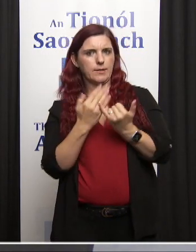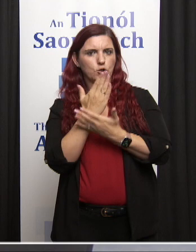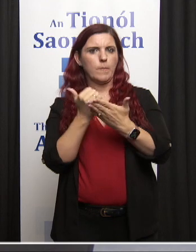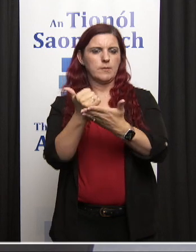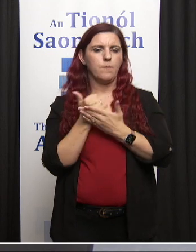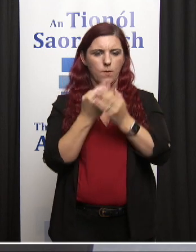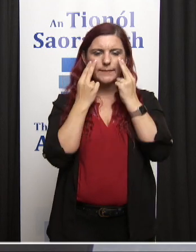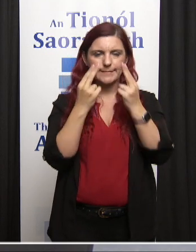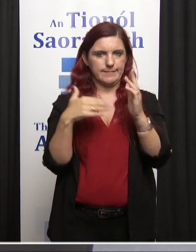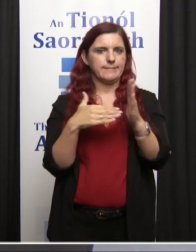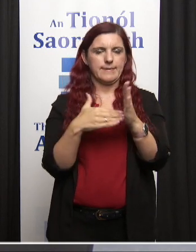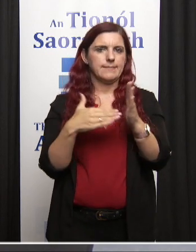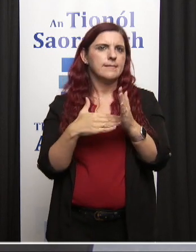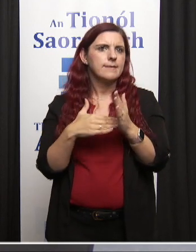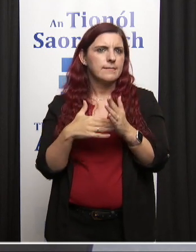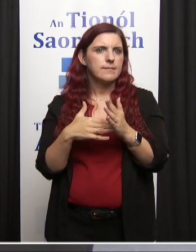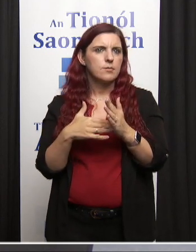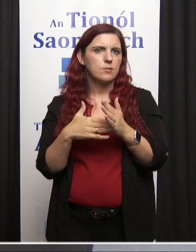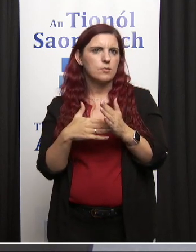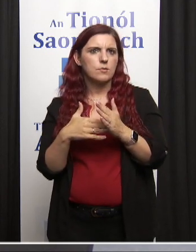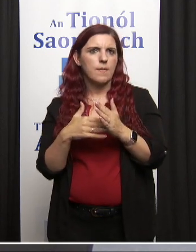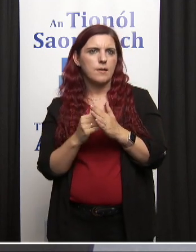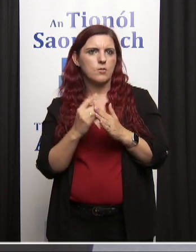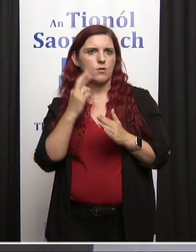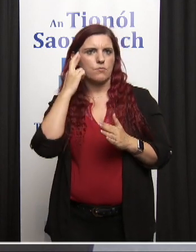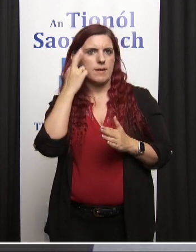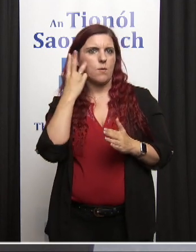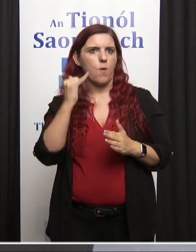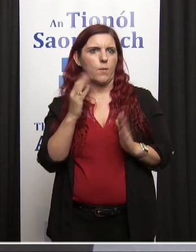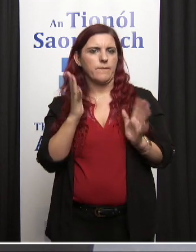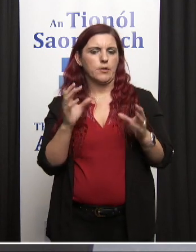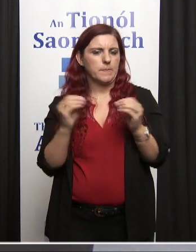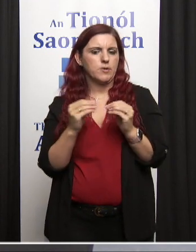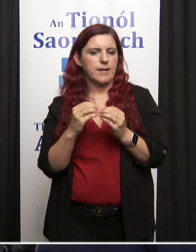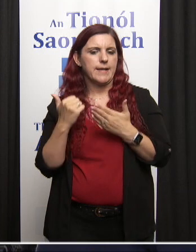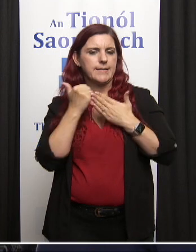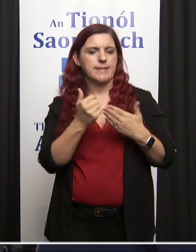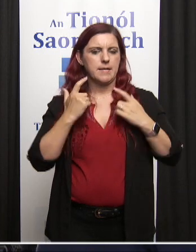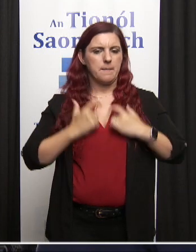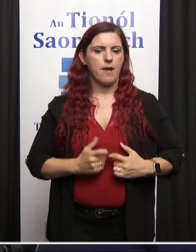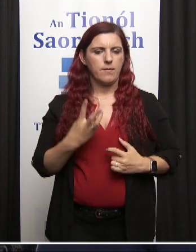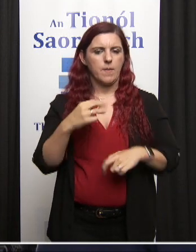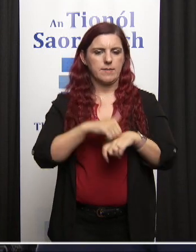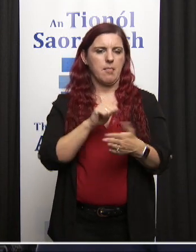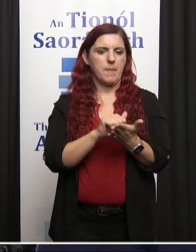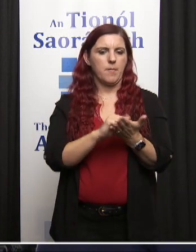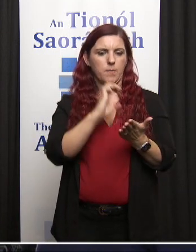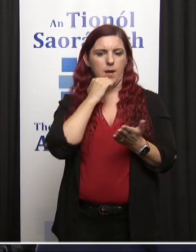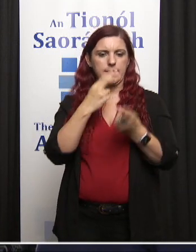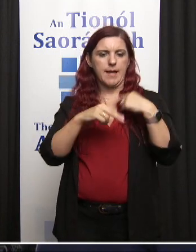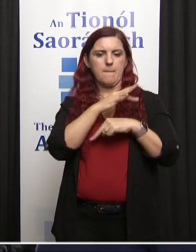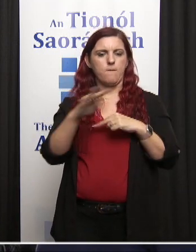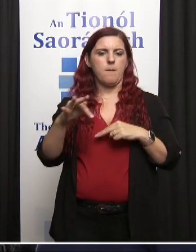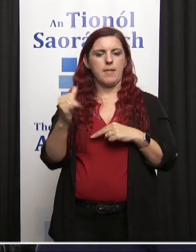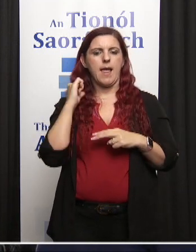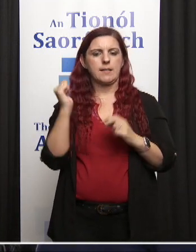was necessary for the mayor, and that's the only reason it's on the table, is that it came, or it was on the paper, is that it came from the tables from the meeting